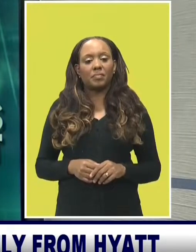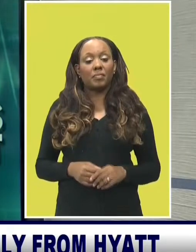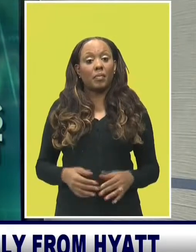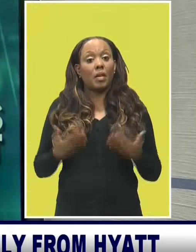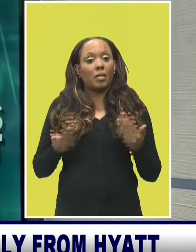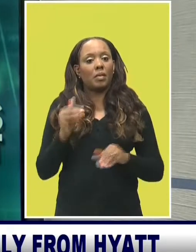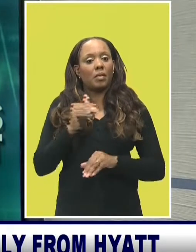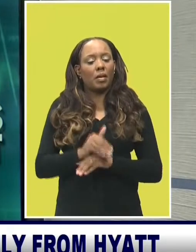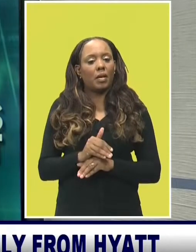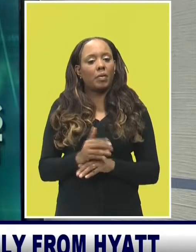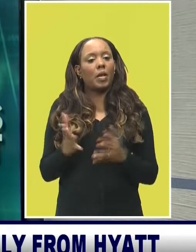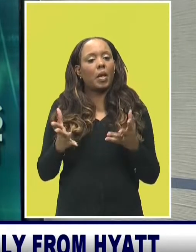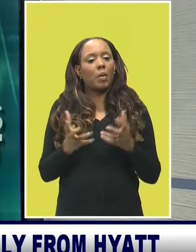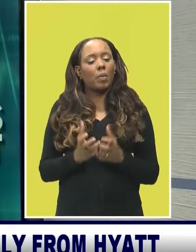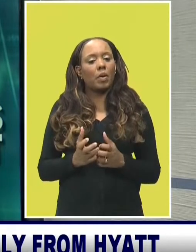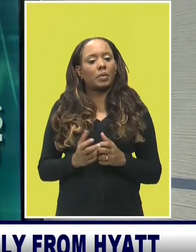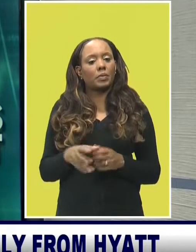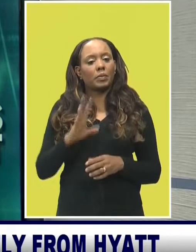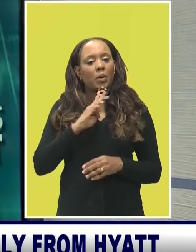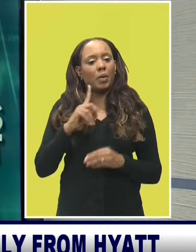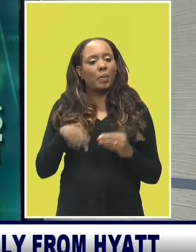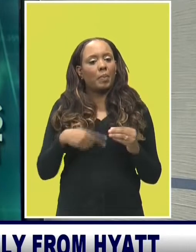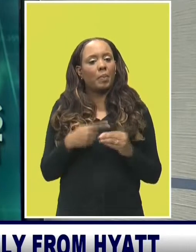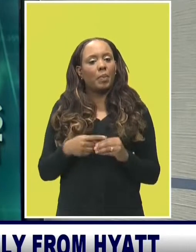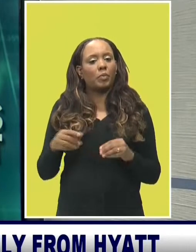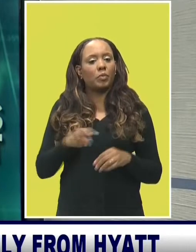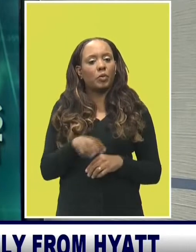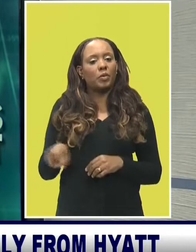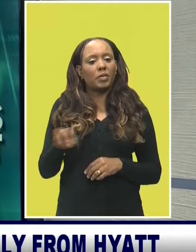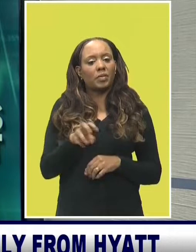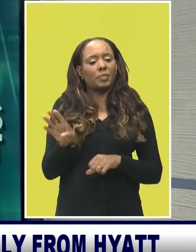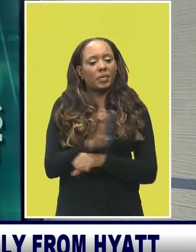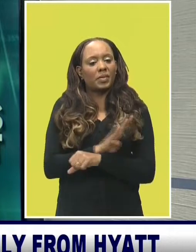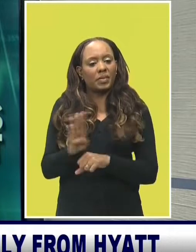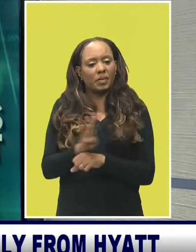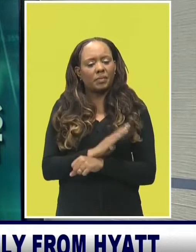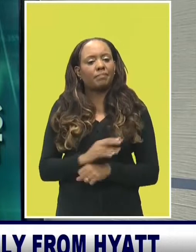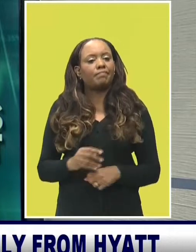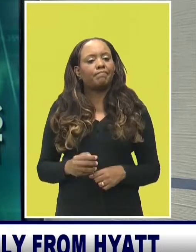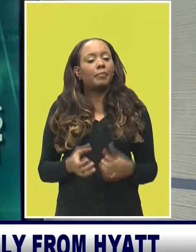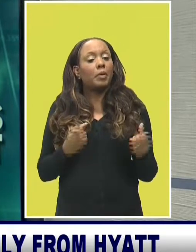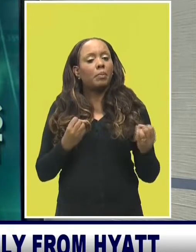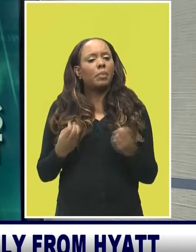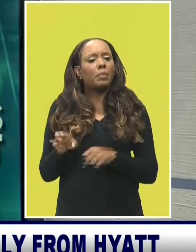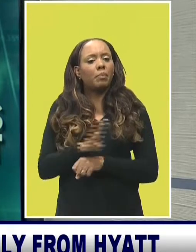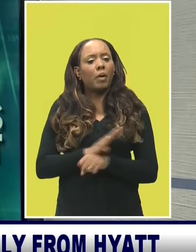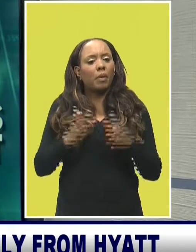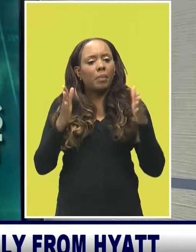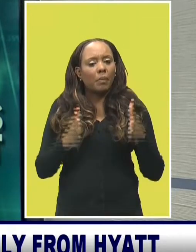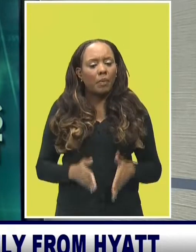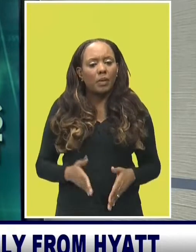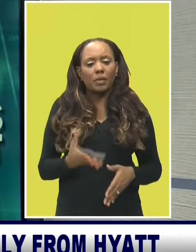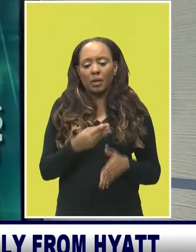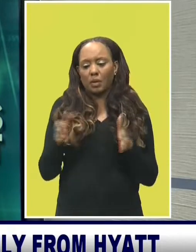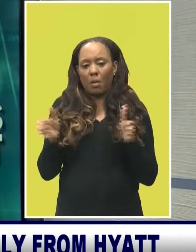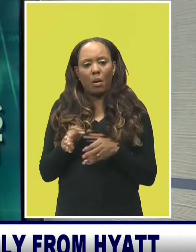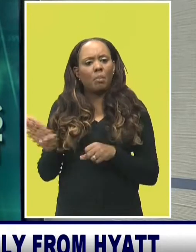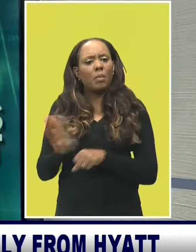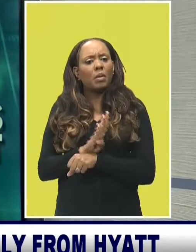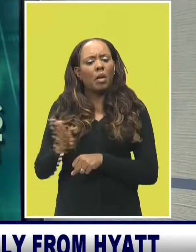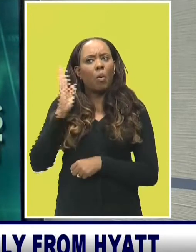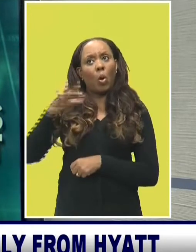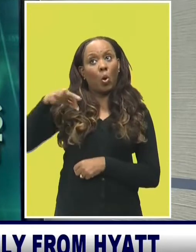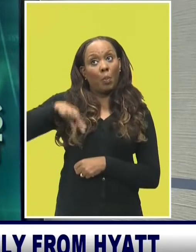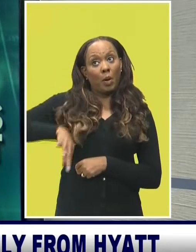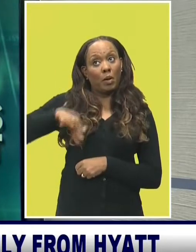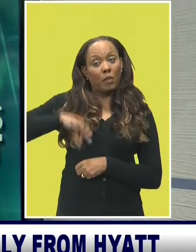Tonight, we look at business in the tourism sector. And scores of Barbadians and small businesses are expected to benefit in a major way from